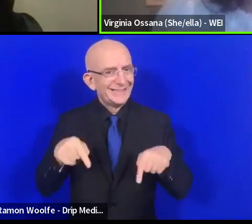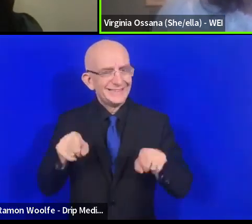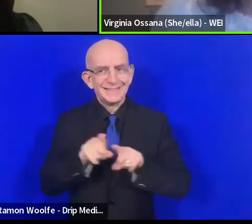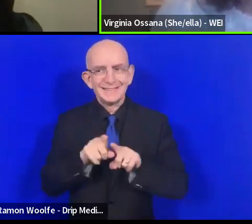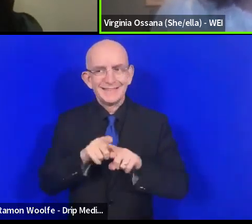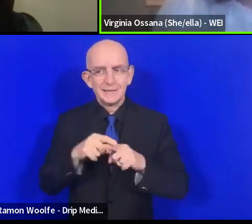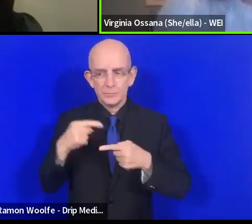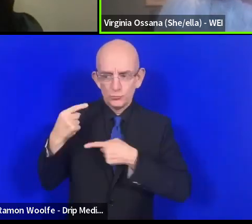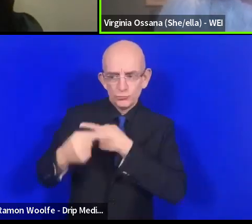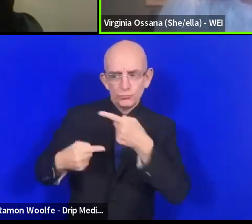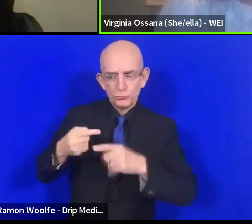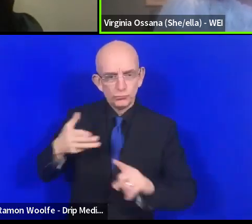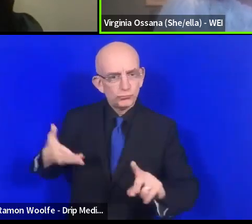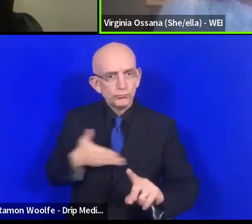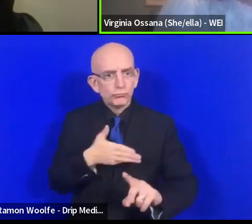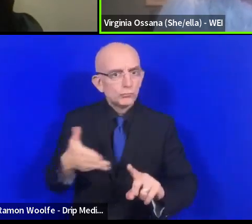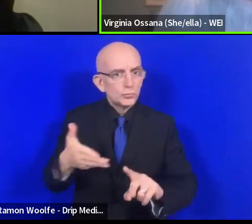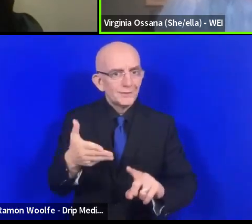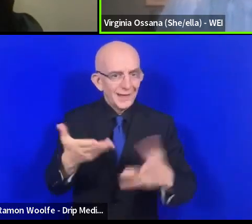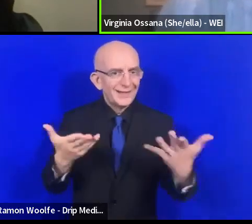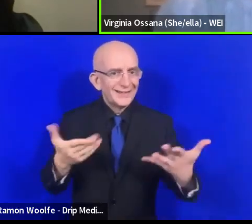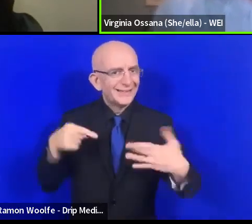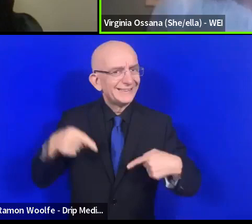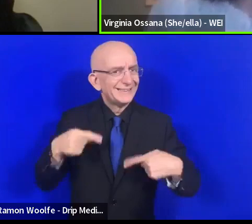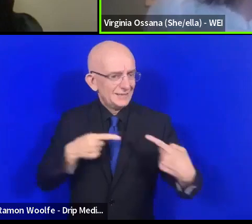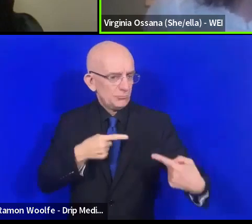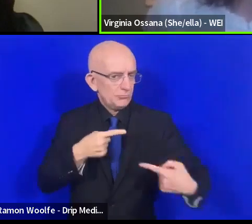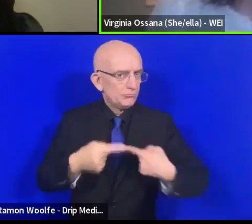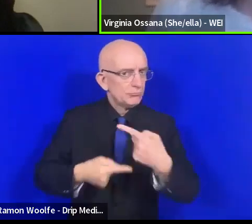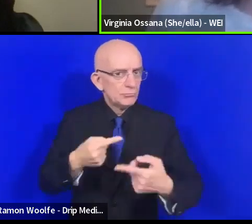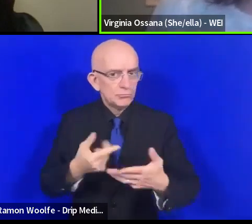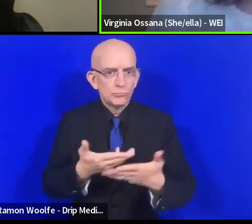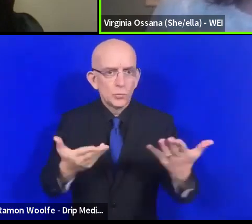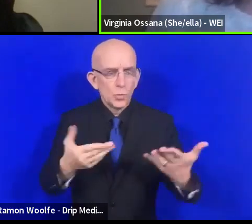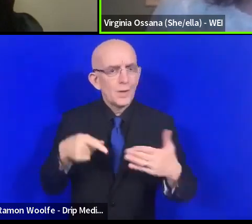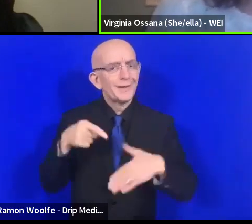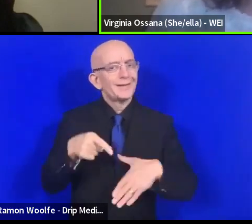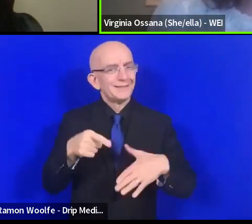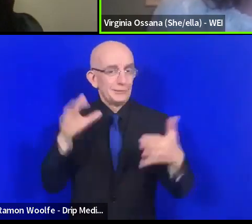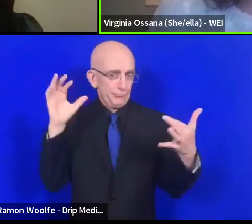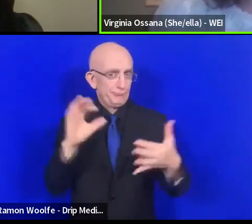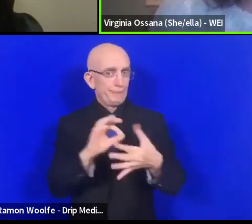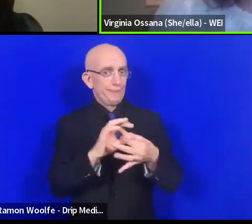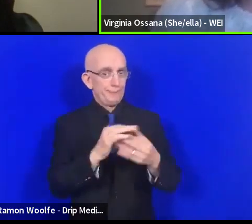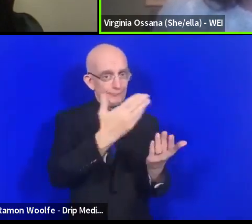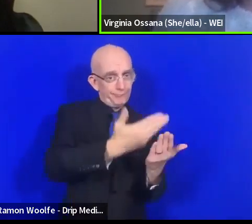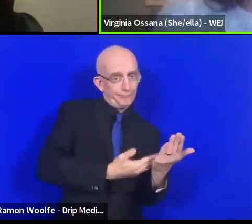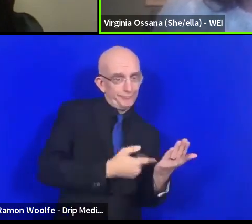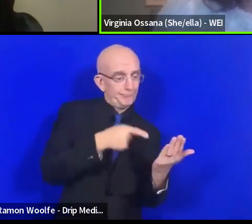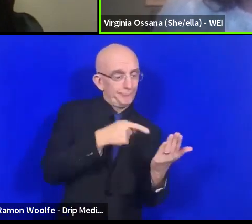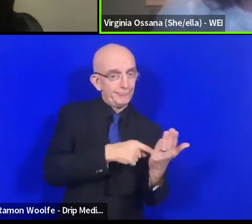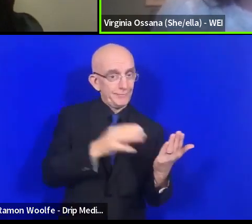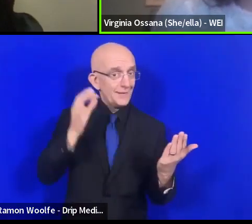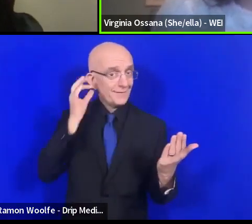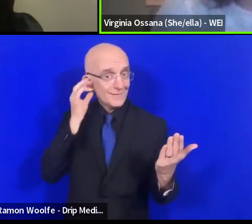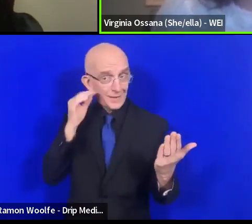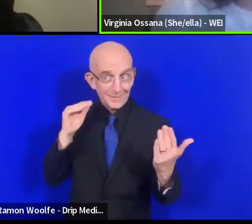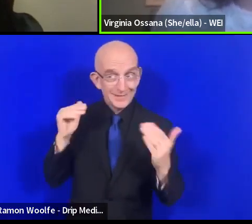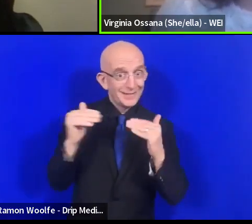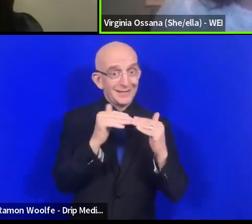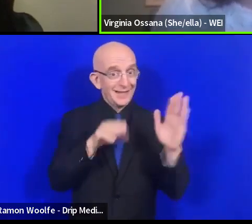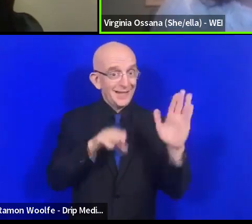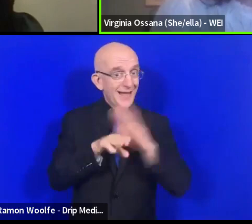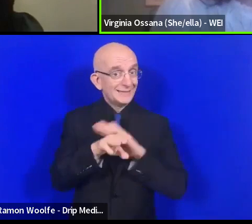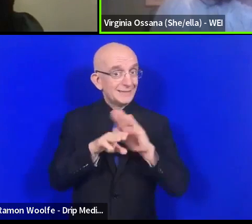commitments within the Feminist Accessibility Protocol. What do you think are some of the lessons learned, things